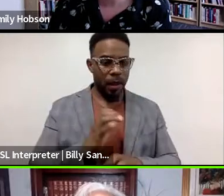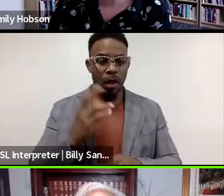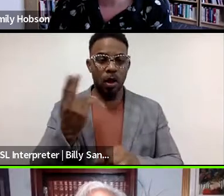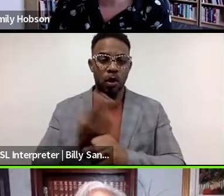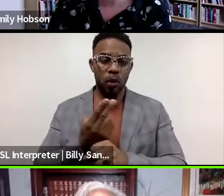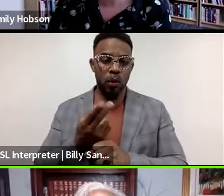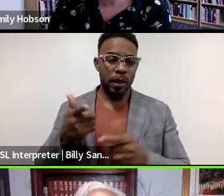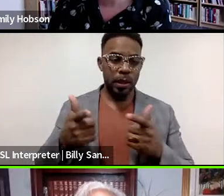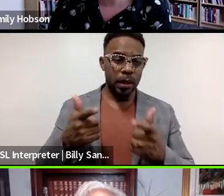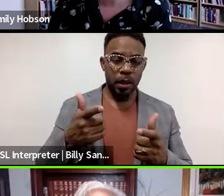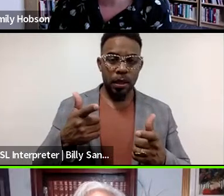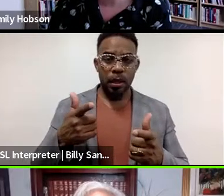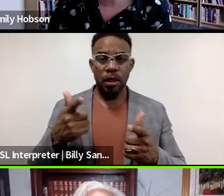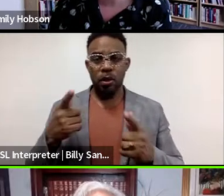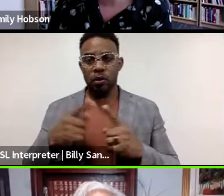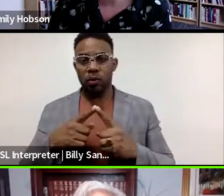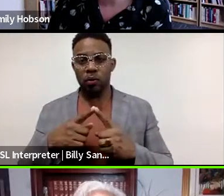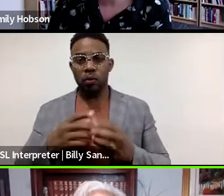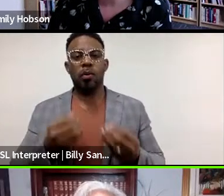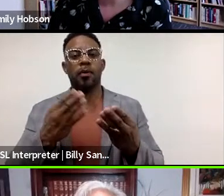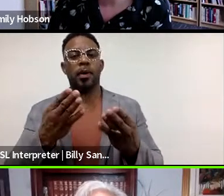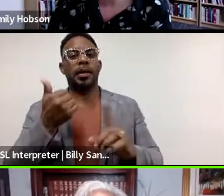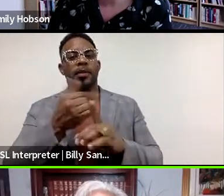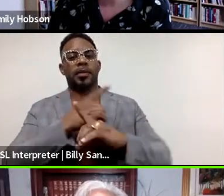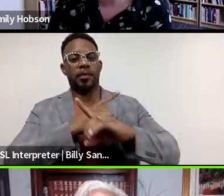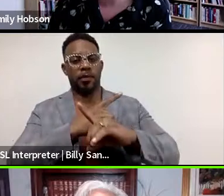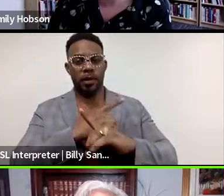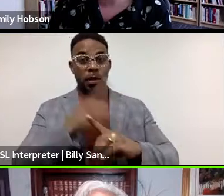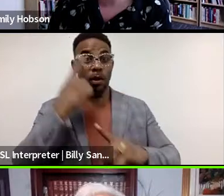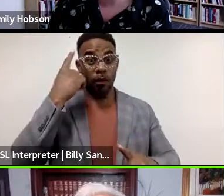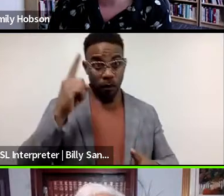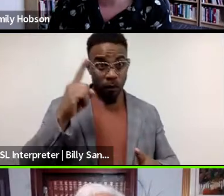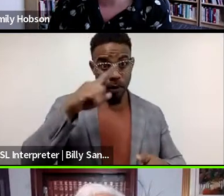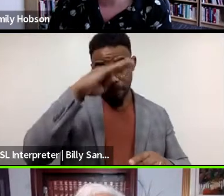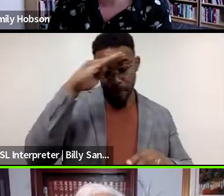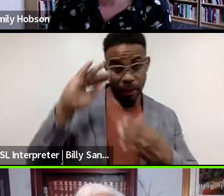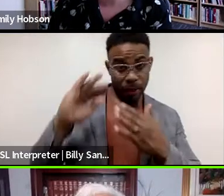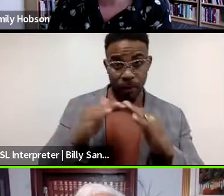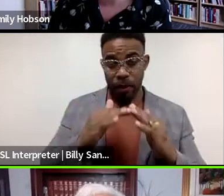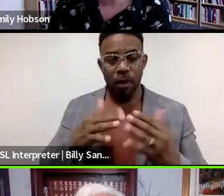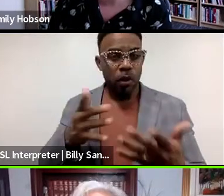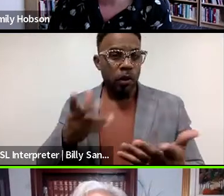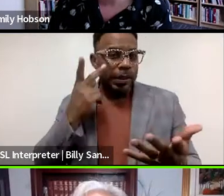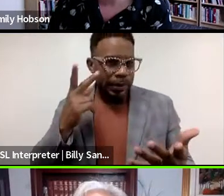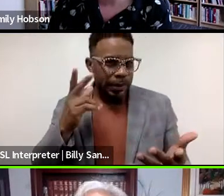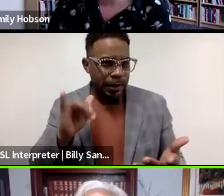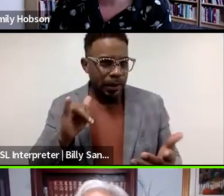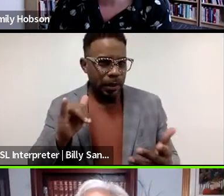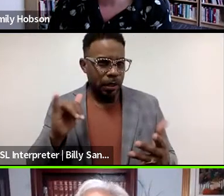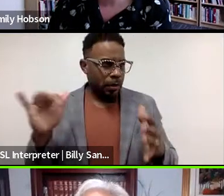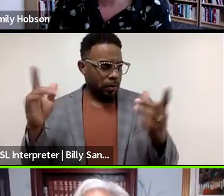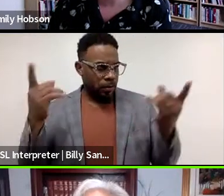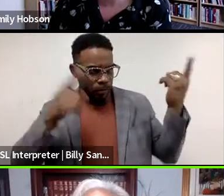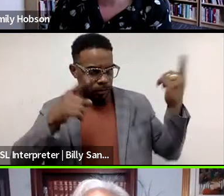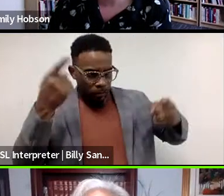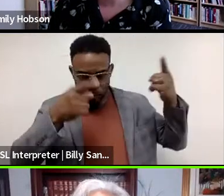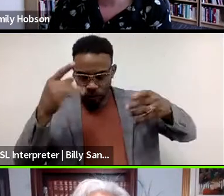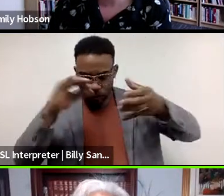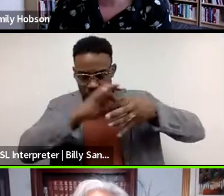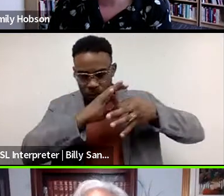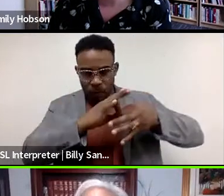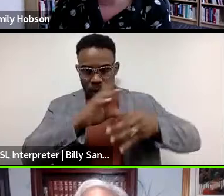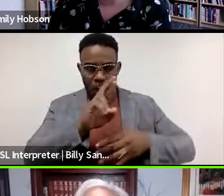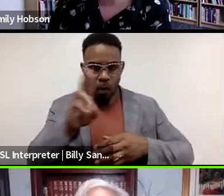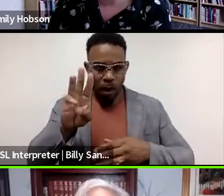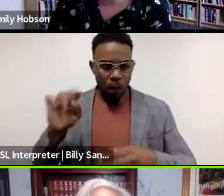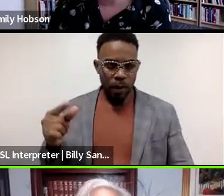use guns in order to provide self-defense for the Black community. So you see this coalition of the right